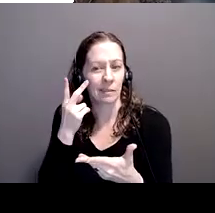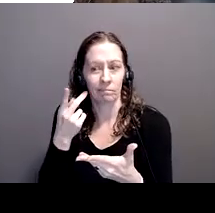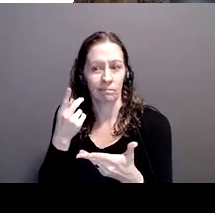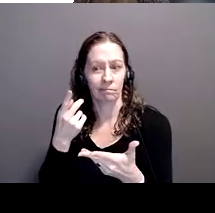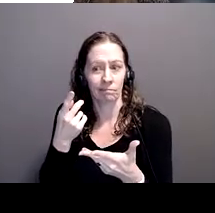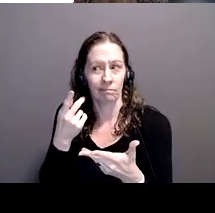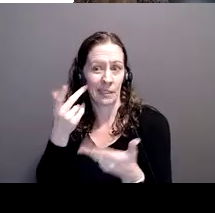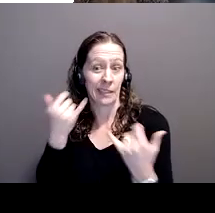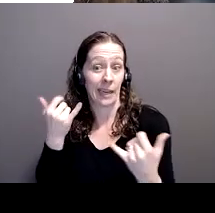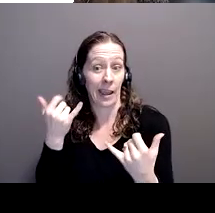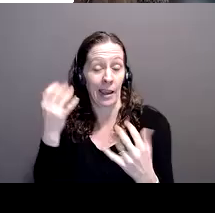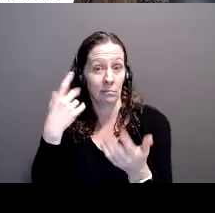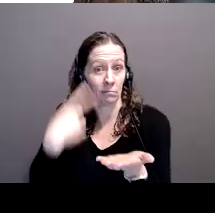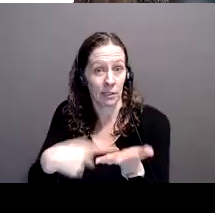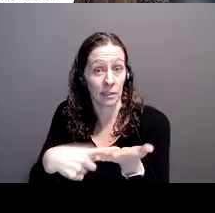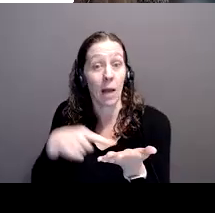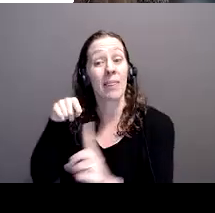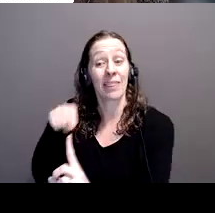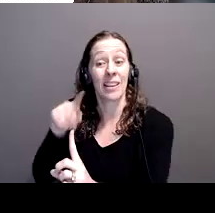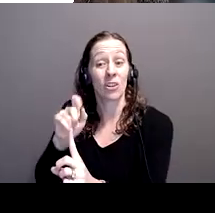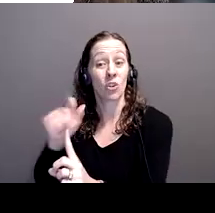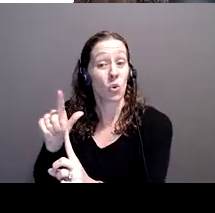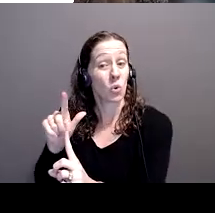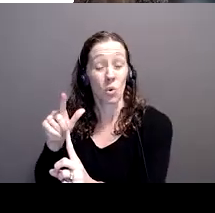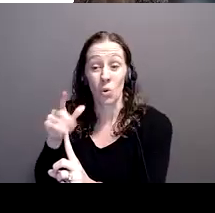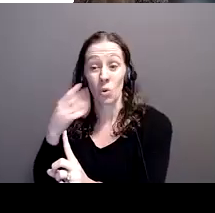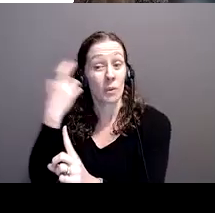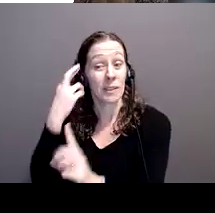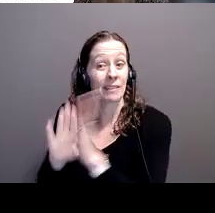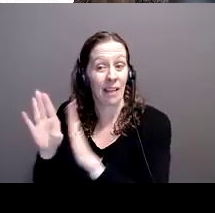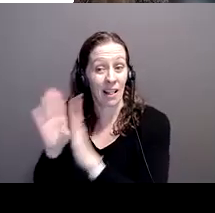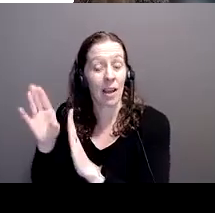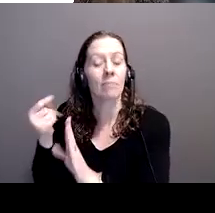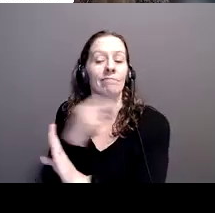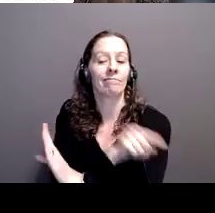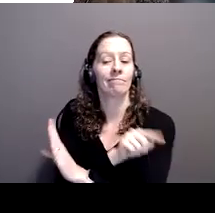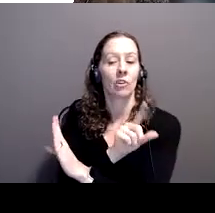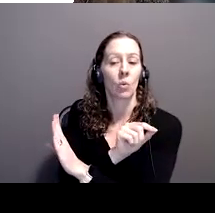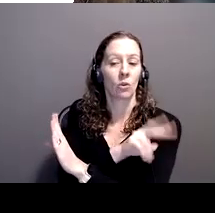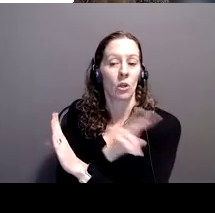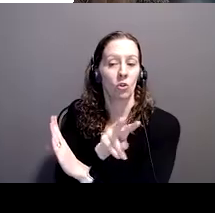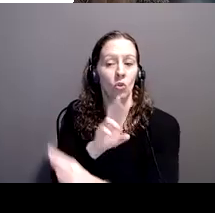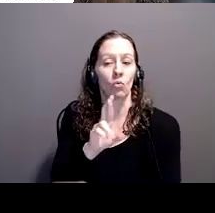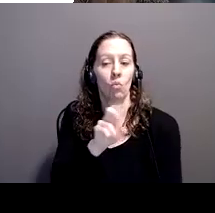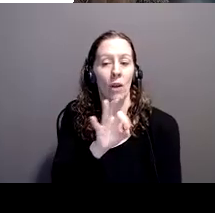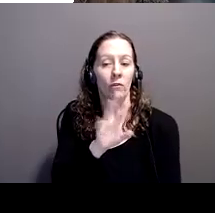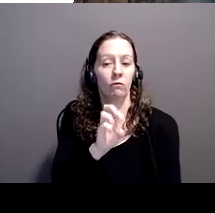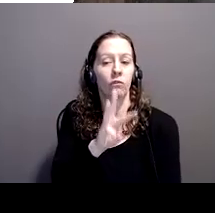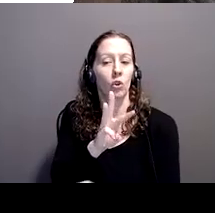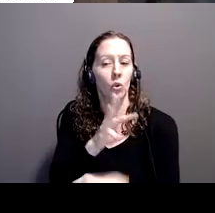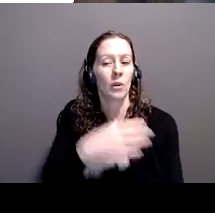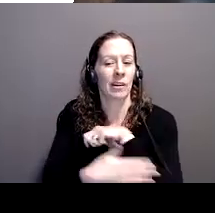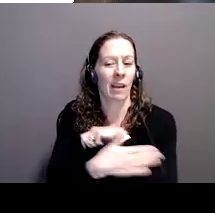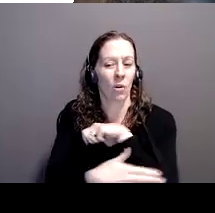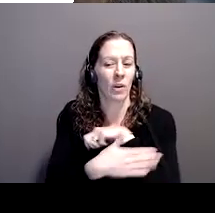this tool was developed out of a recommendation from the 2022 Renfrew County inquest. That was a